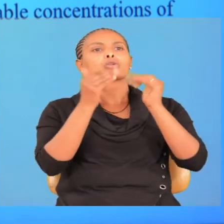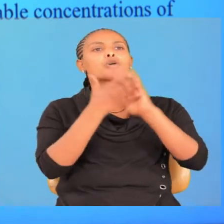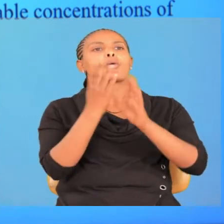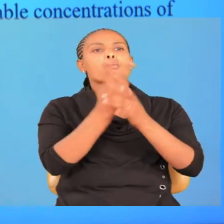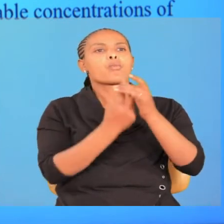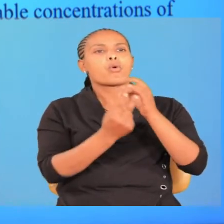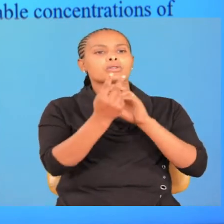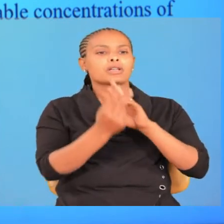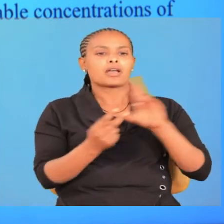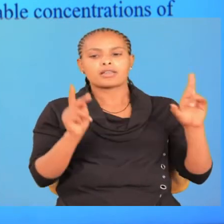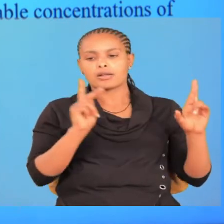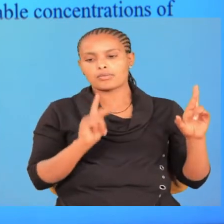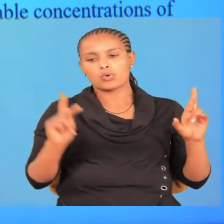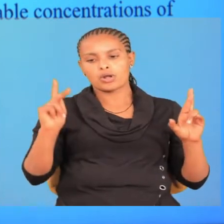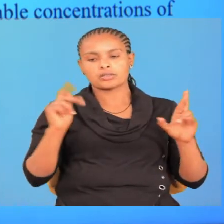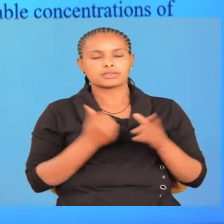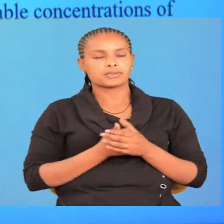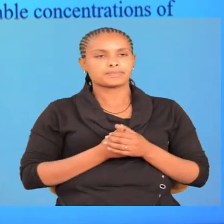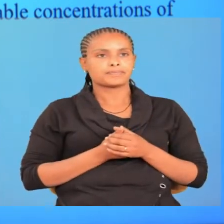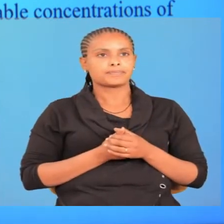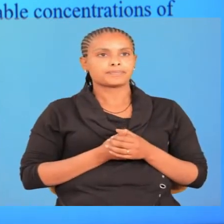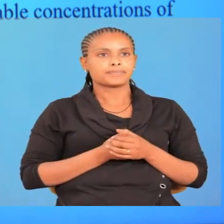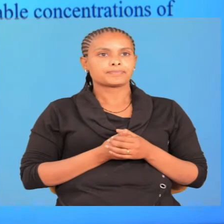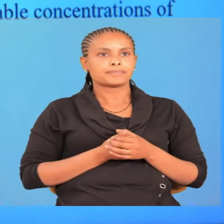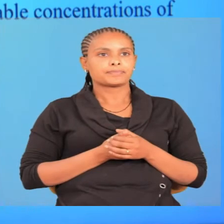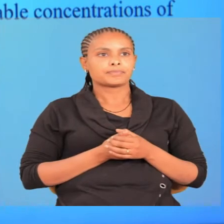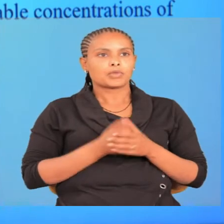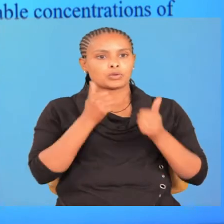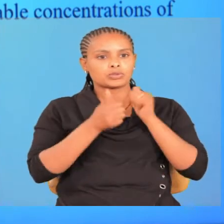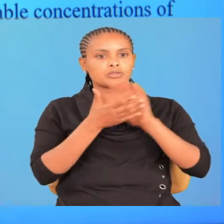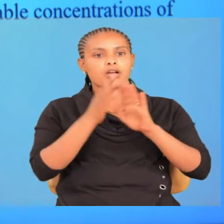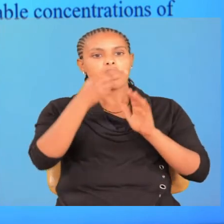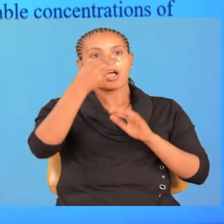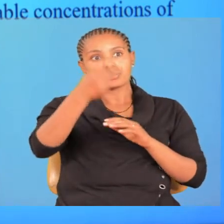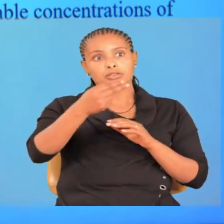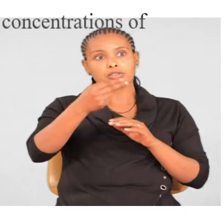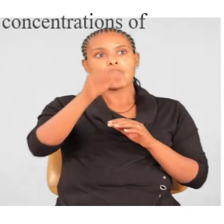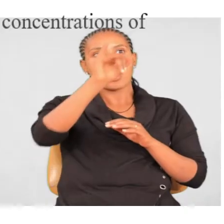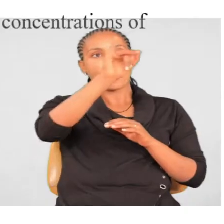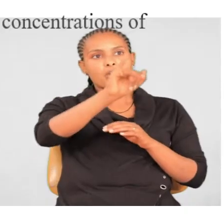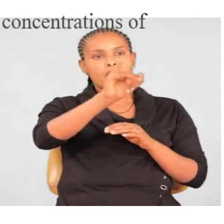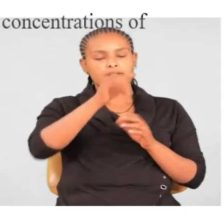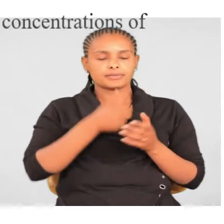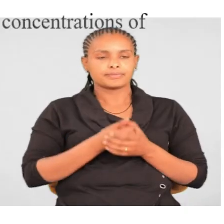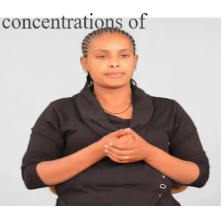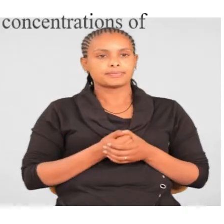both reactants and products, which is hydrogen iodide.